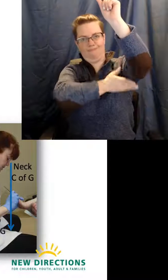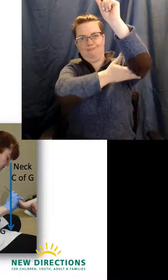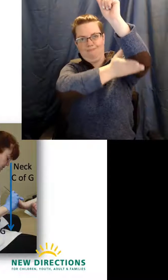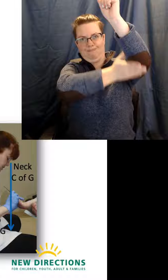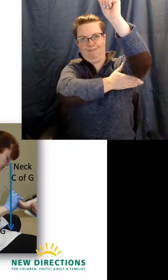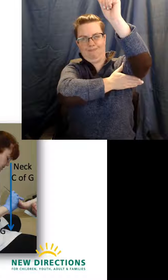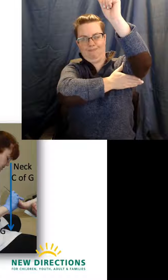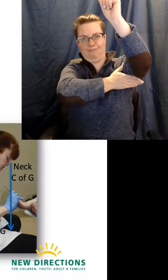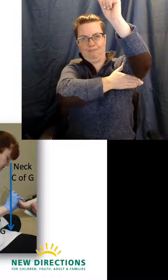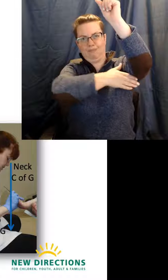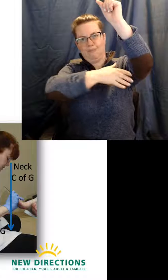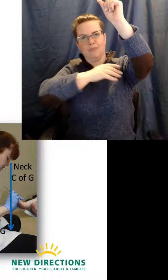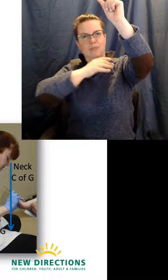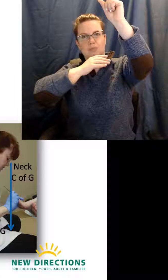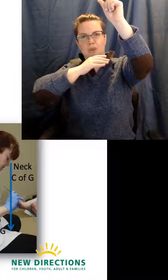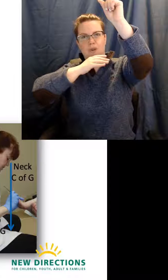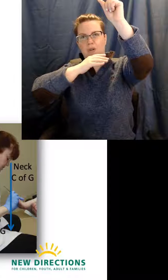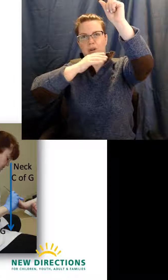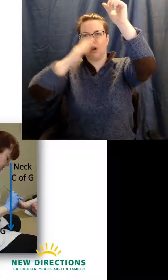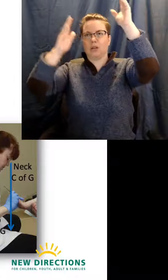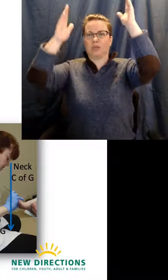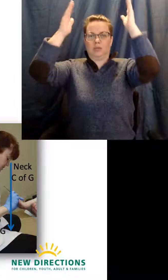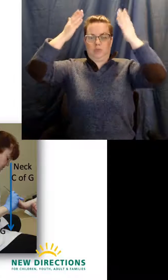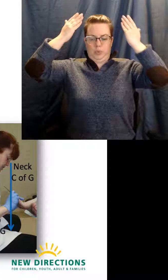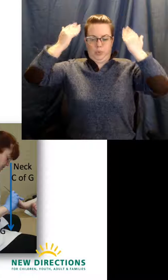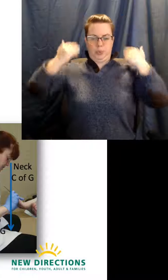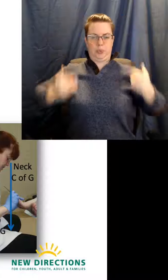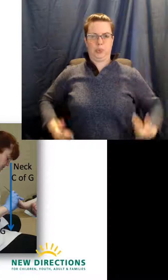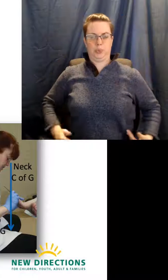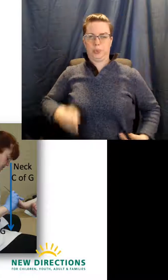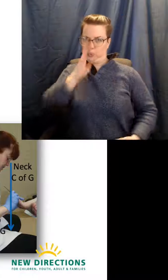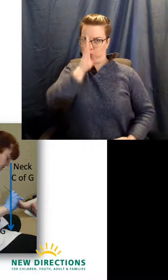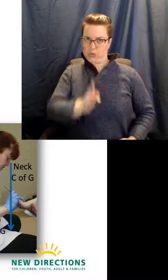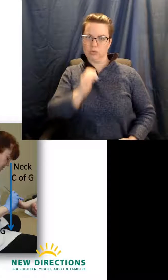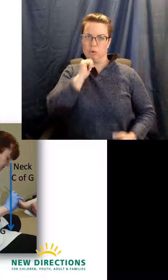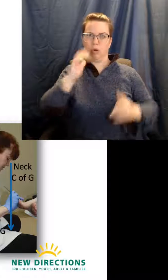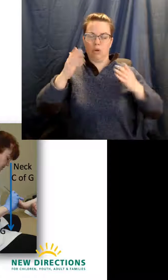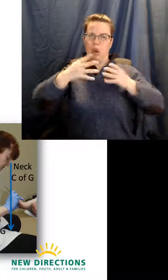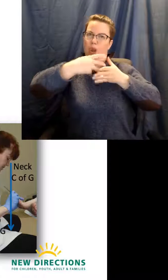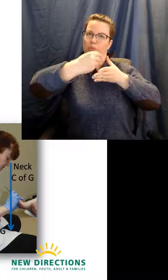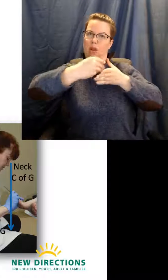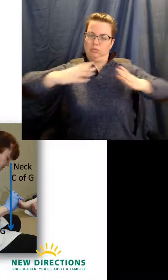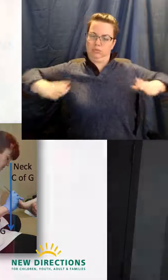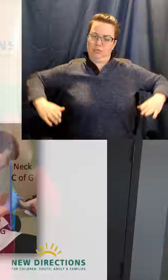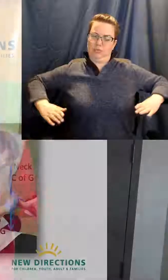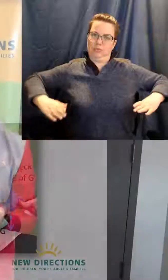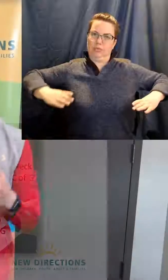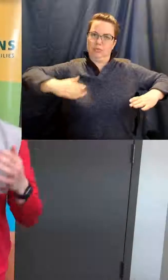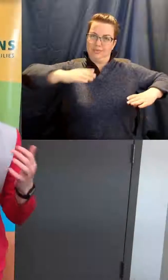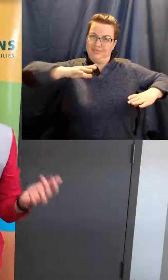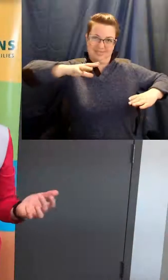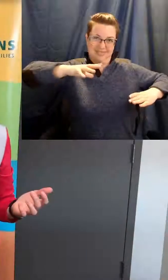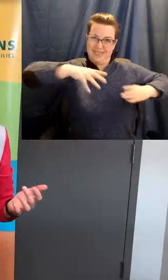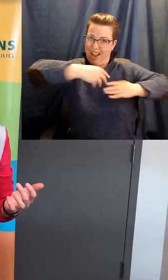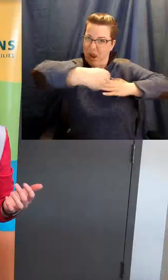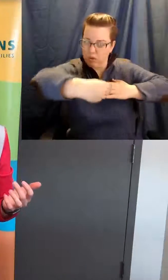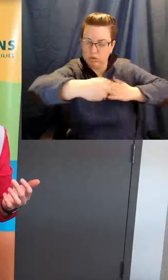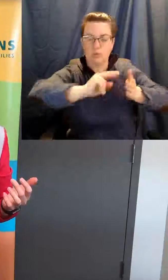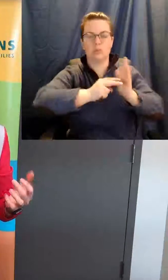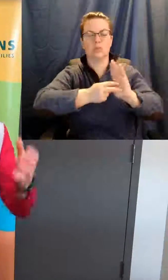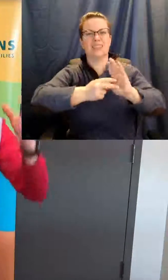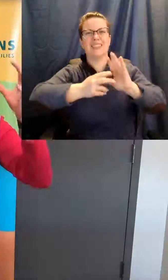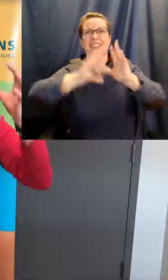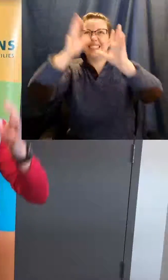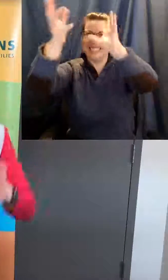of your base of support. You're also reaching above your head. He looks like he's lifting a tire. So we have to come up with ways to set up our environments, such as